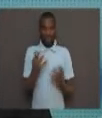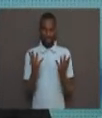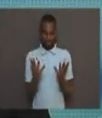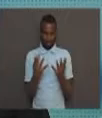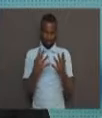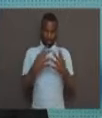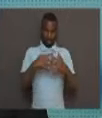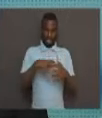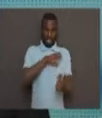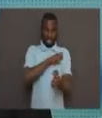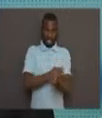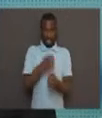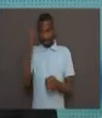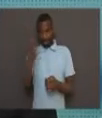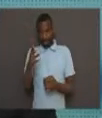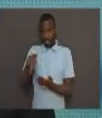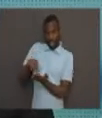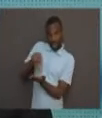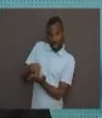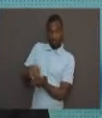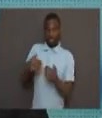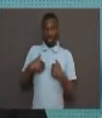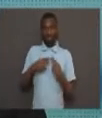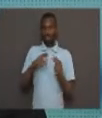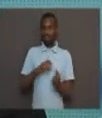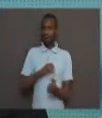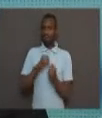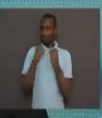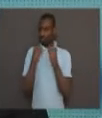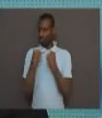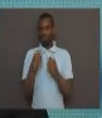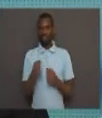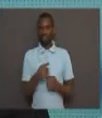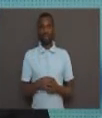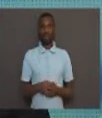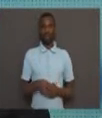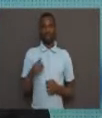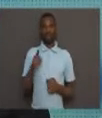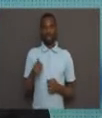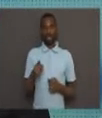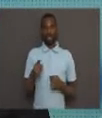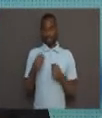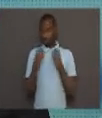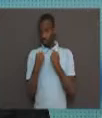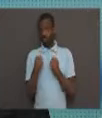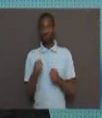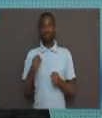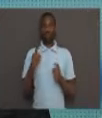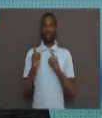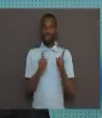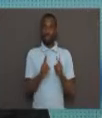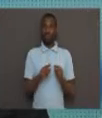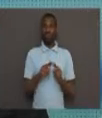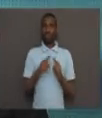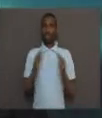per nucleon grows stronger and stronger until it reaches a